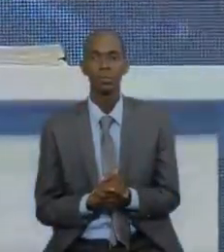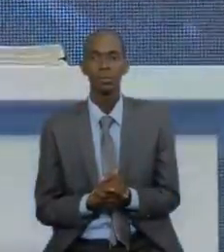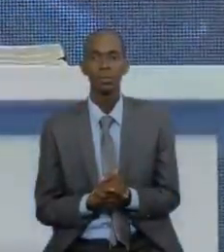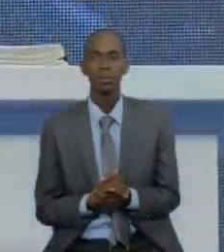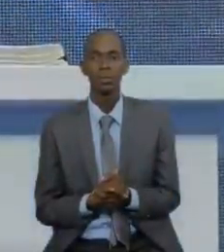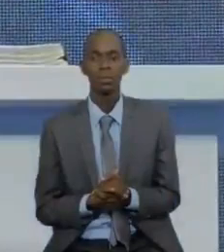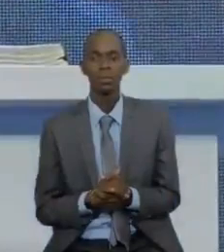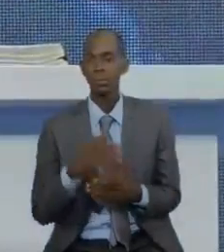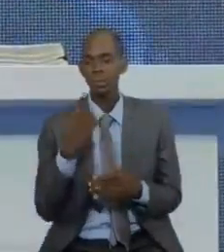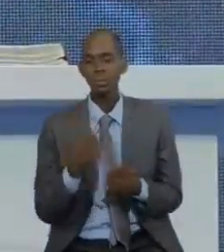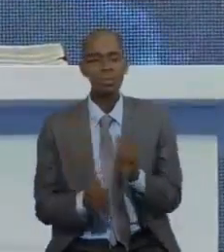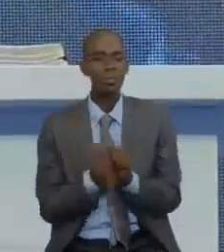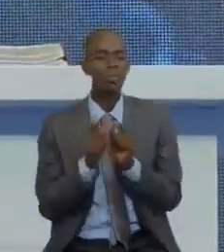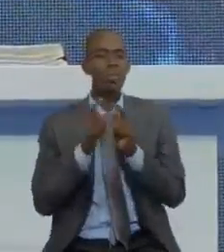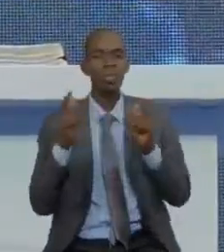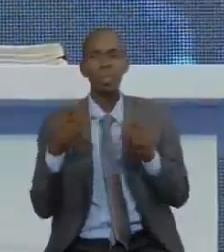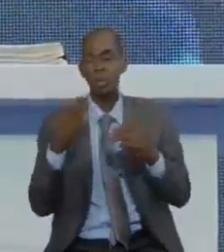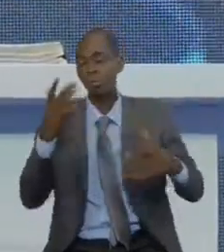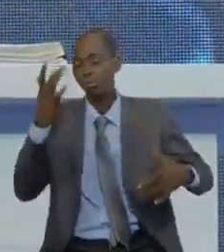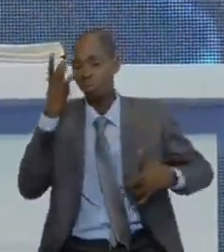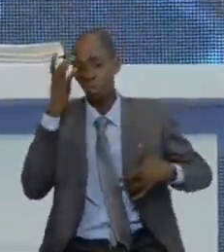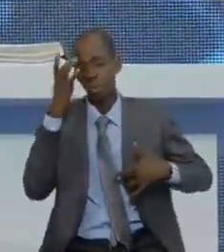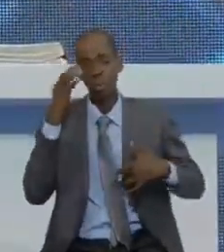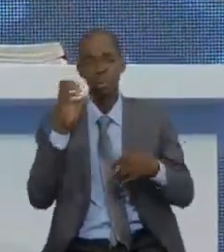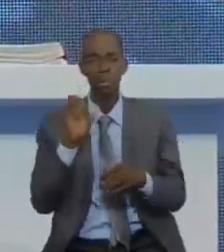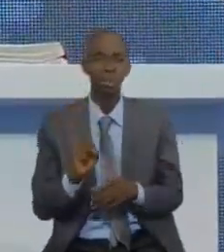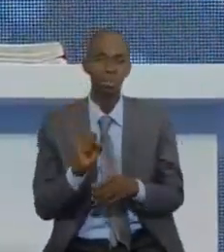The greatest of sicknesses and diseases,